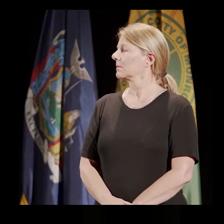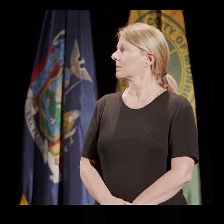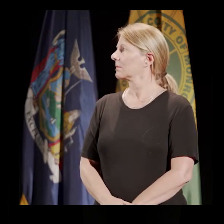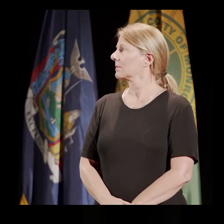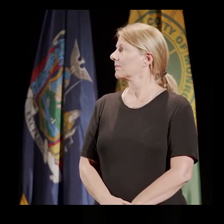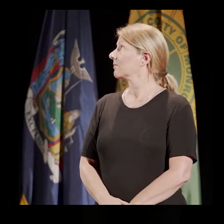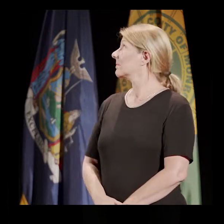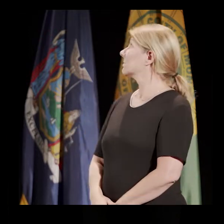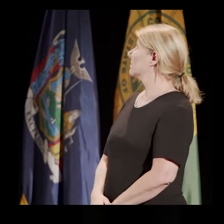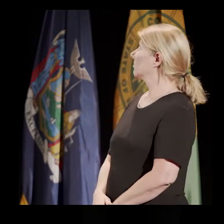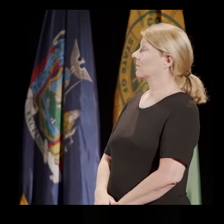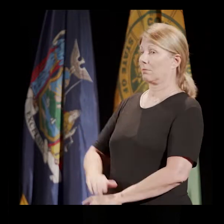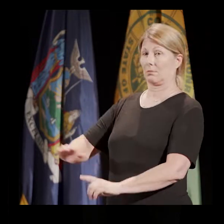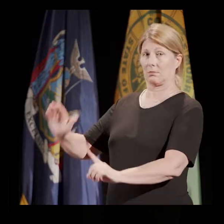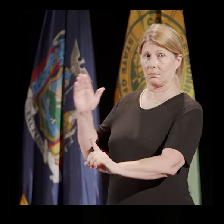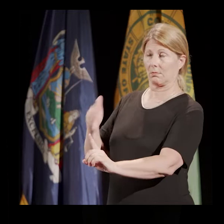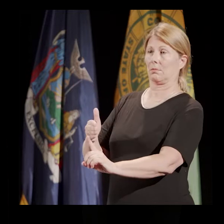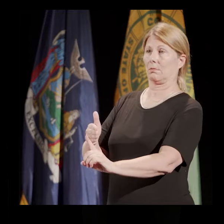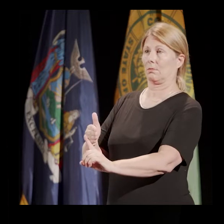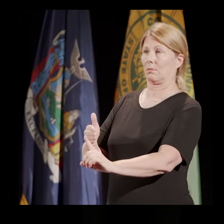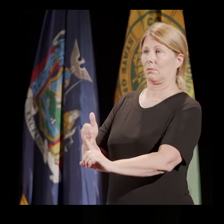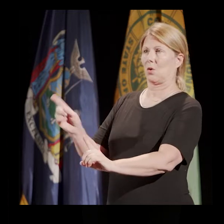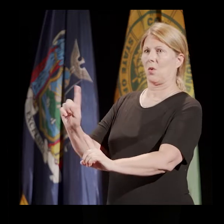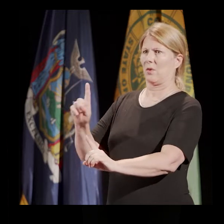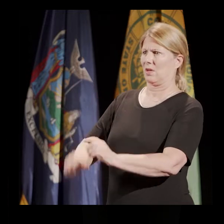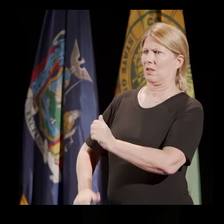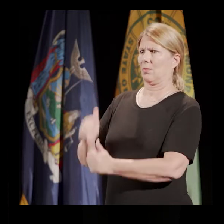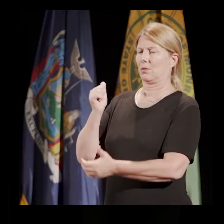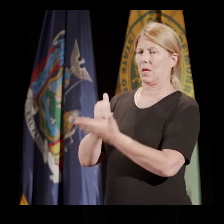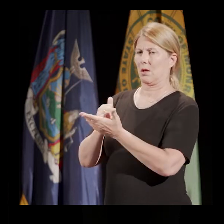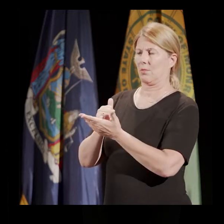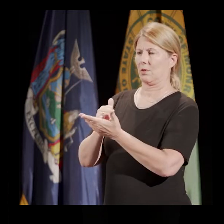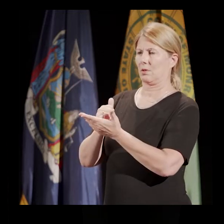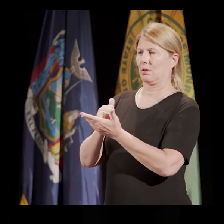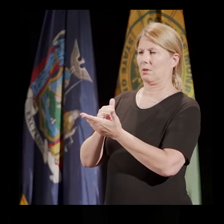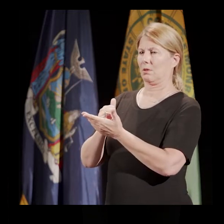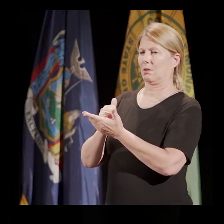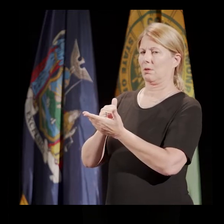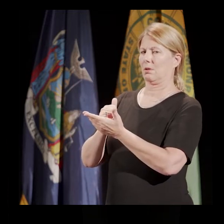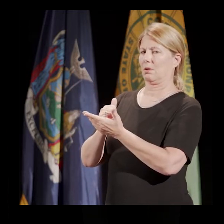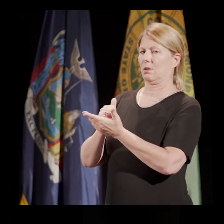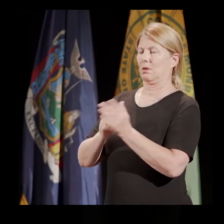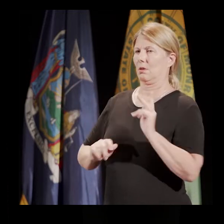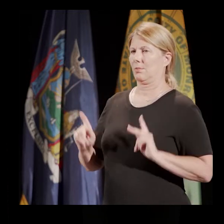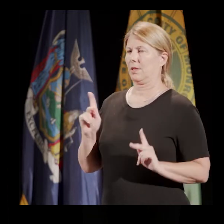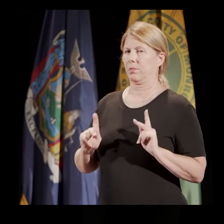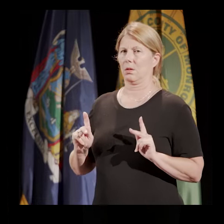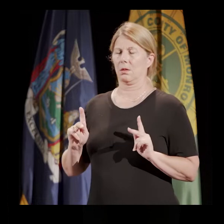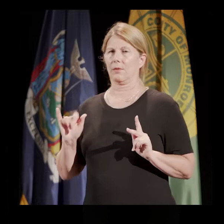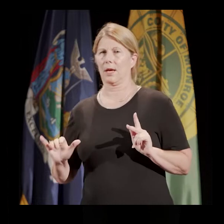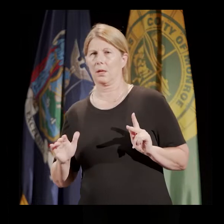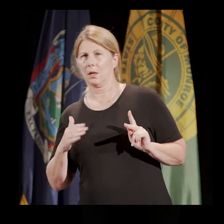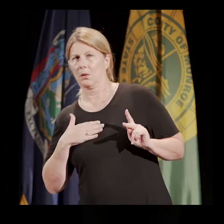And one of the areas where we need the most help from our community is those that are coming forward when they hear